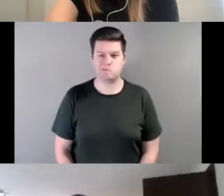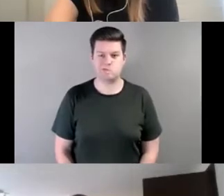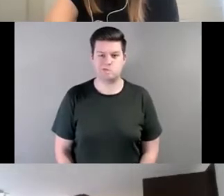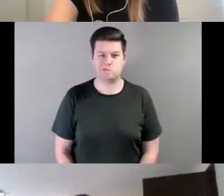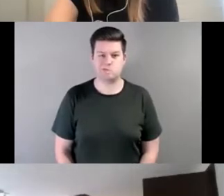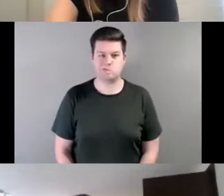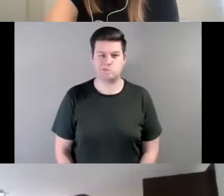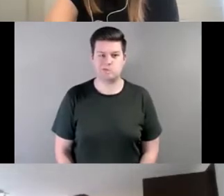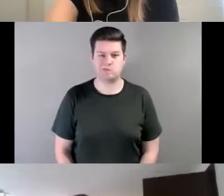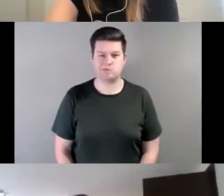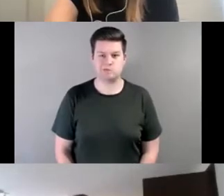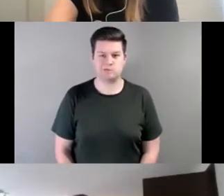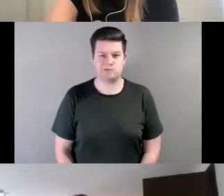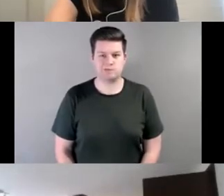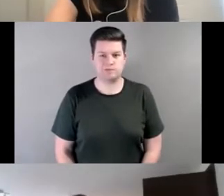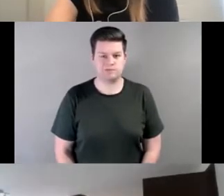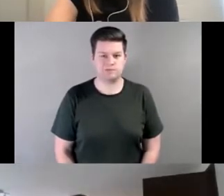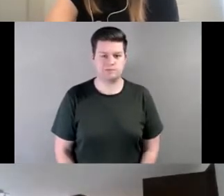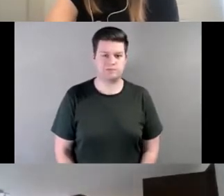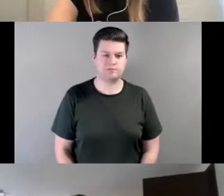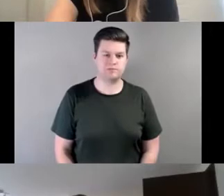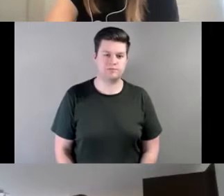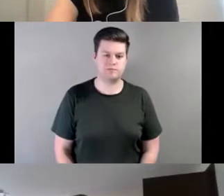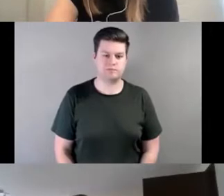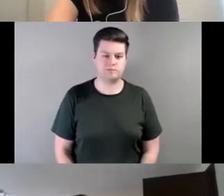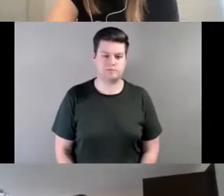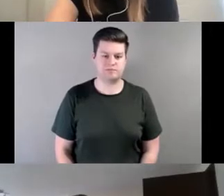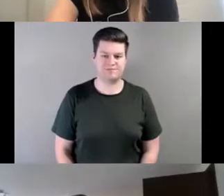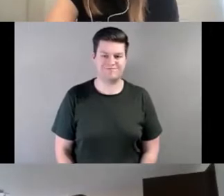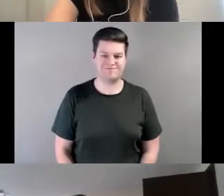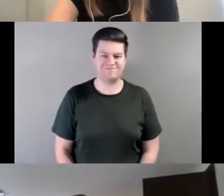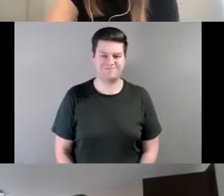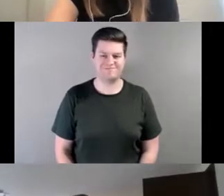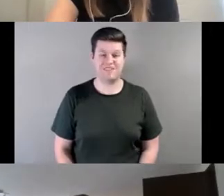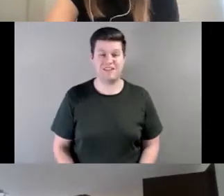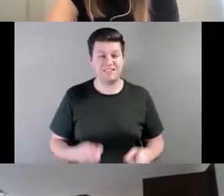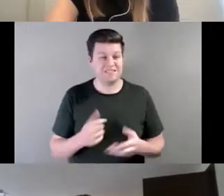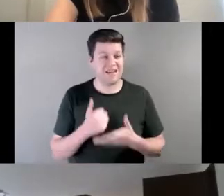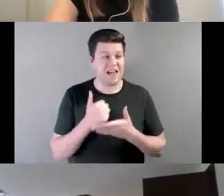Does that make it larger? No, I think it's disappeared completely.